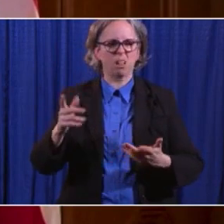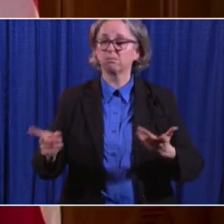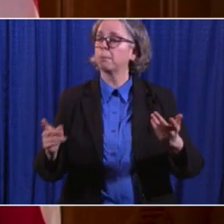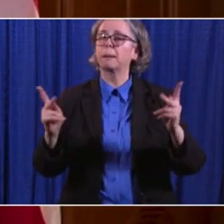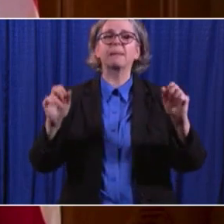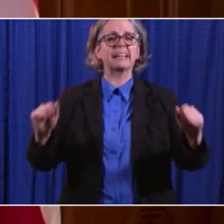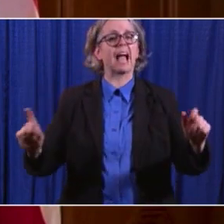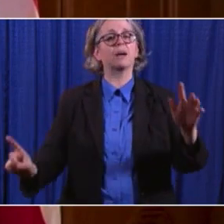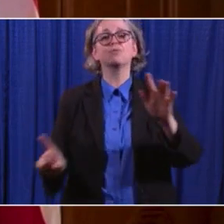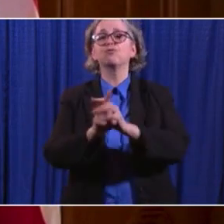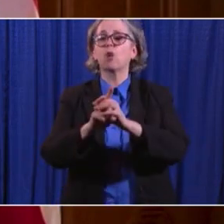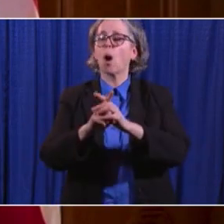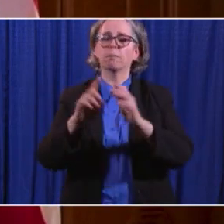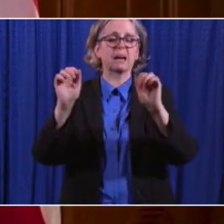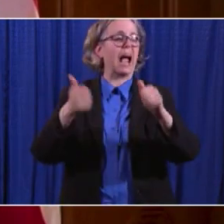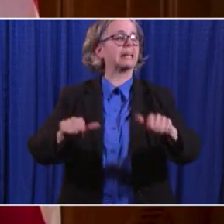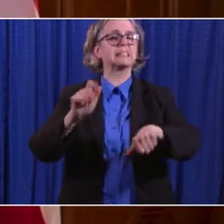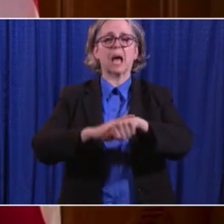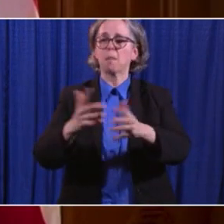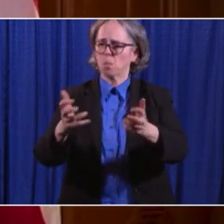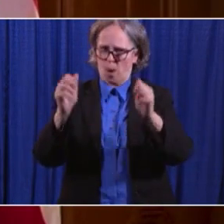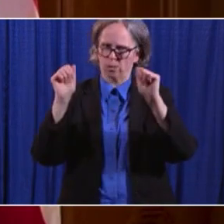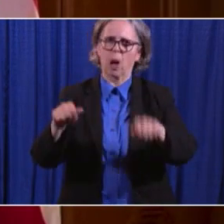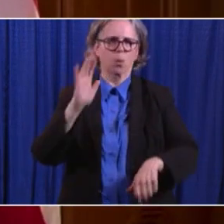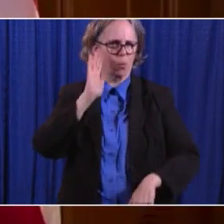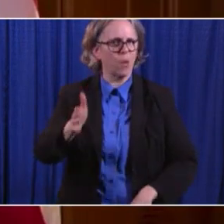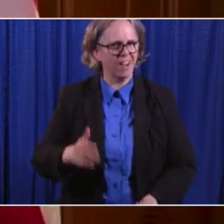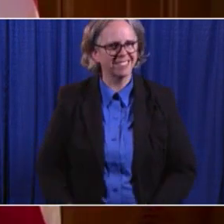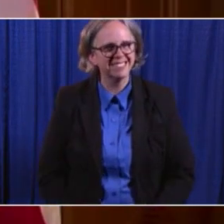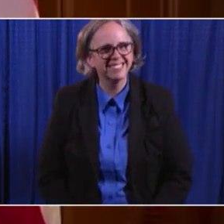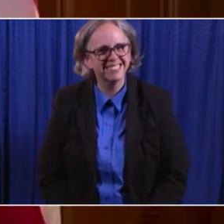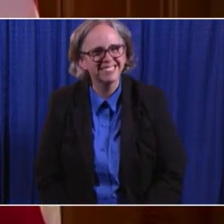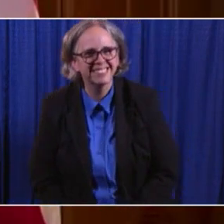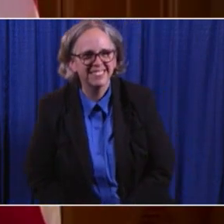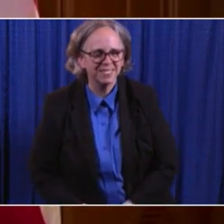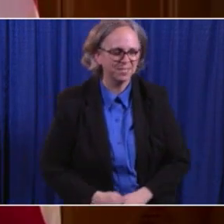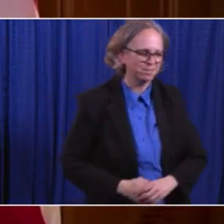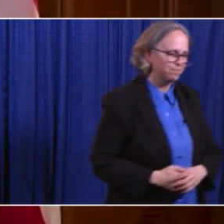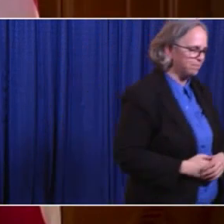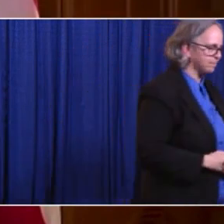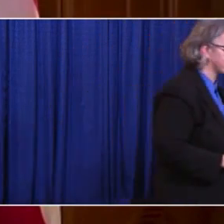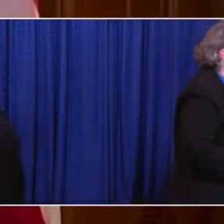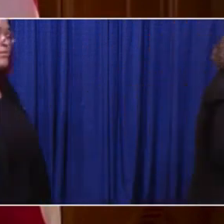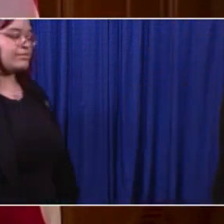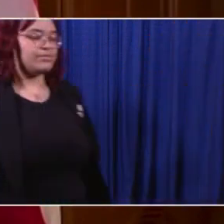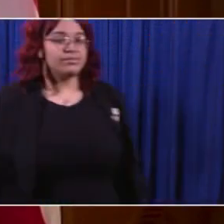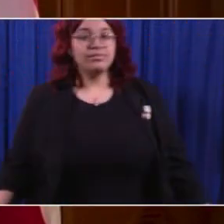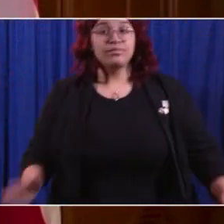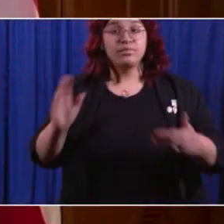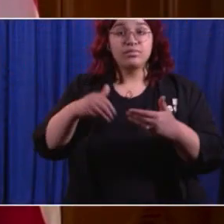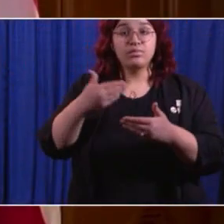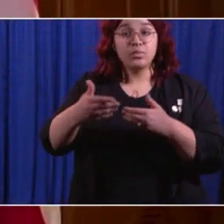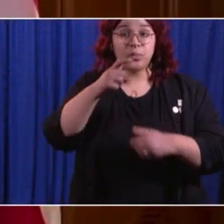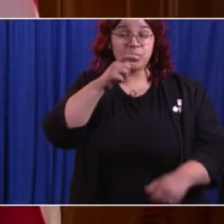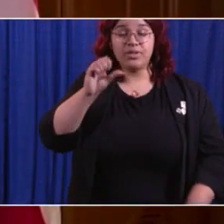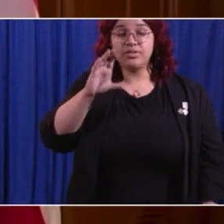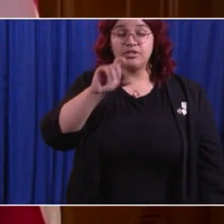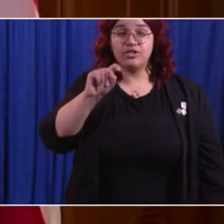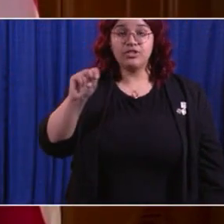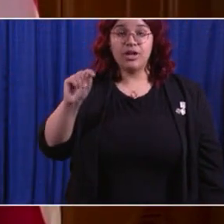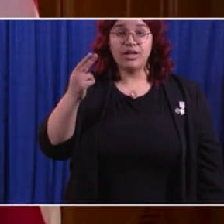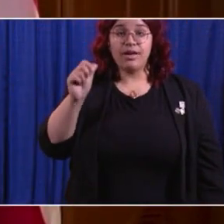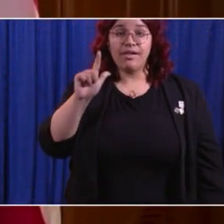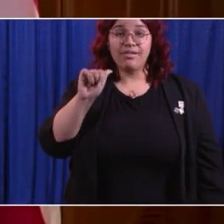Next question is from Scott Hallis of the Xenia Daily Gazette. Hey, Scott. Hey, Governor, how are you today? Good, sir. Good. Hey, I got an email from